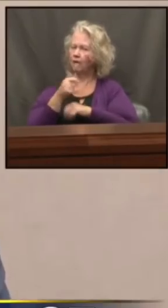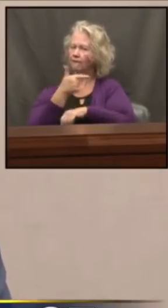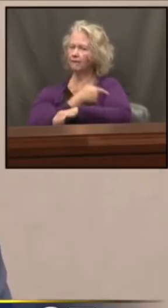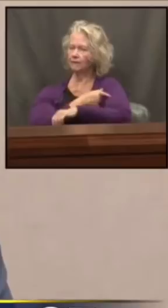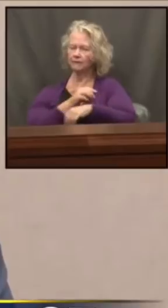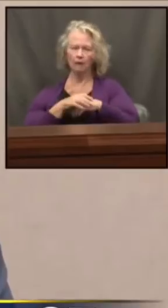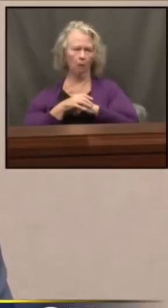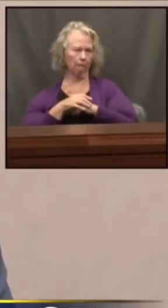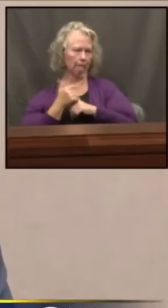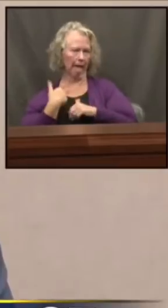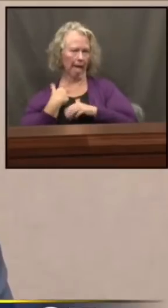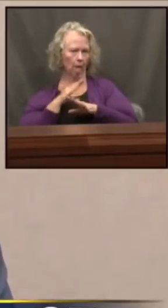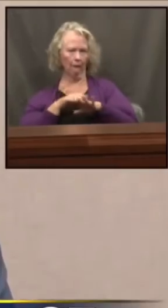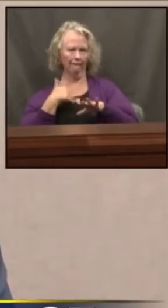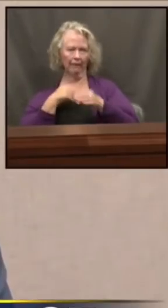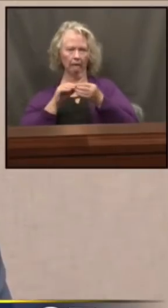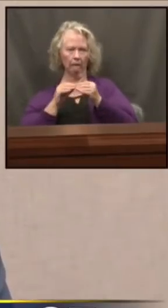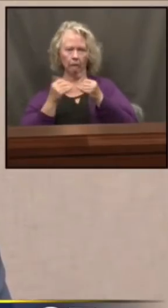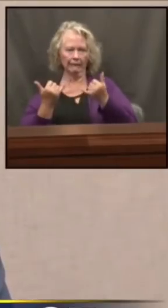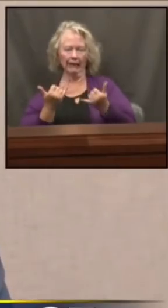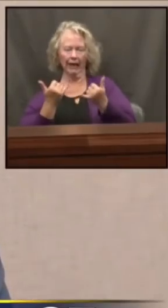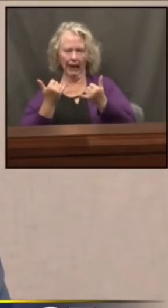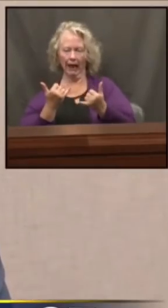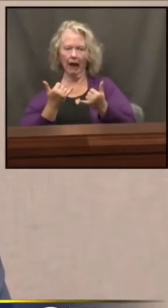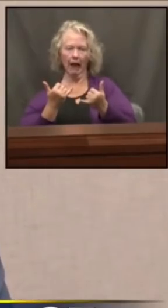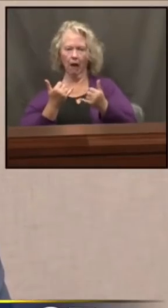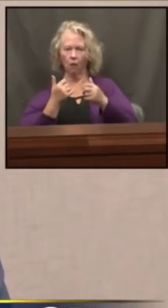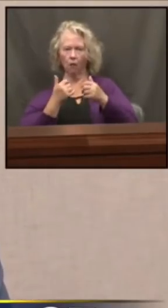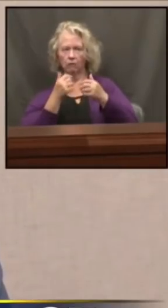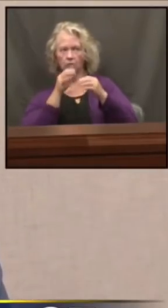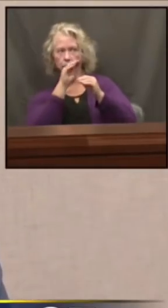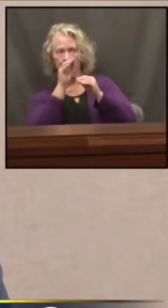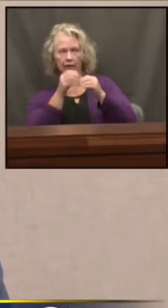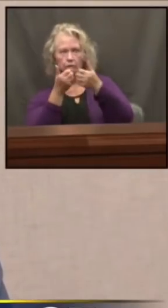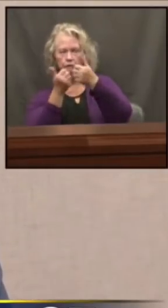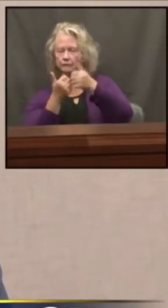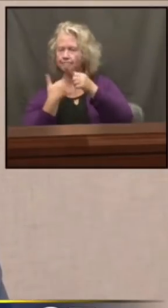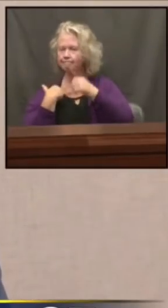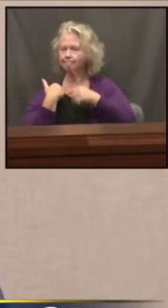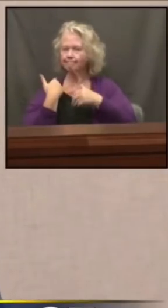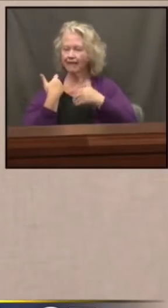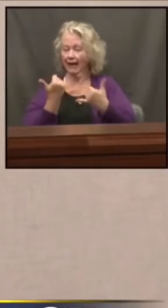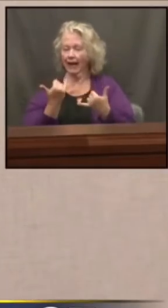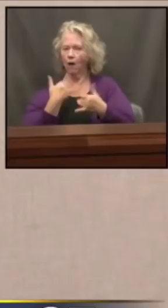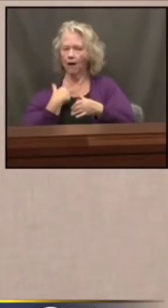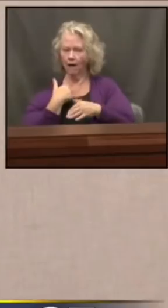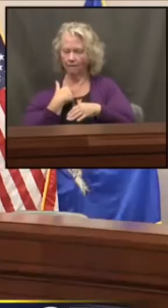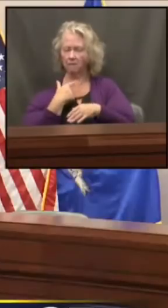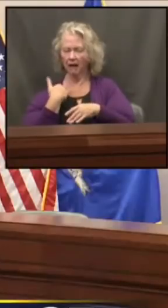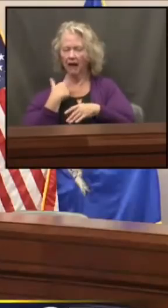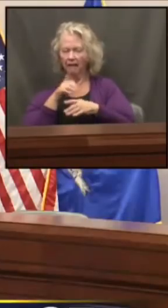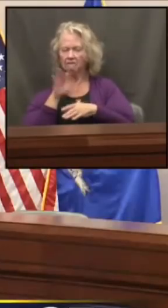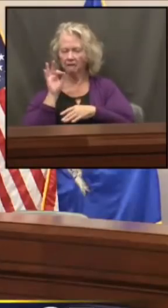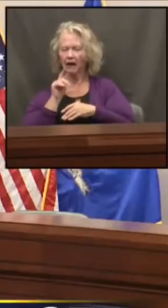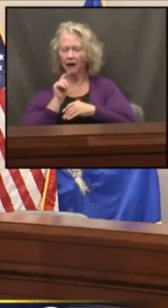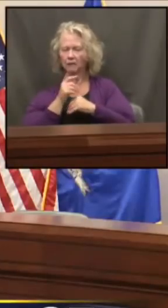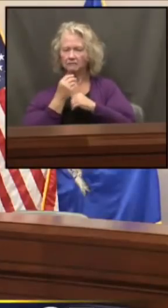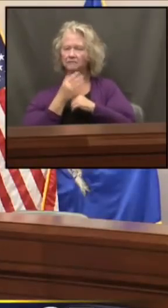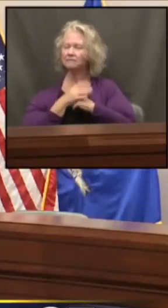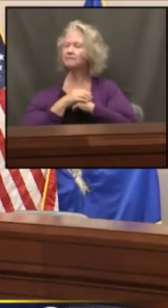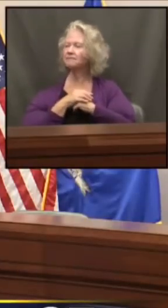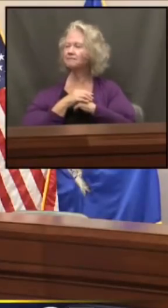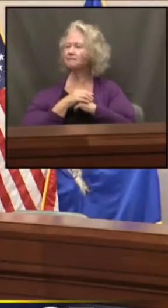I don't have that in front of me. I'll have to get back to you if you want the split out of the total. I can get that to you, Ken. Okay, you